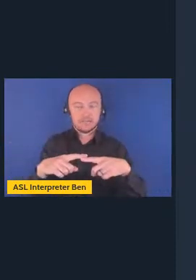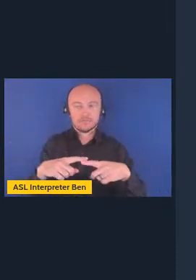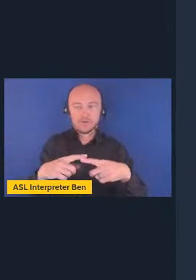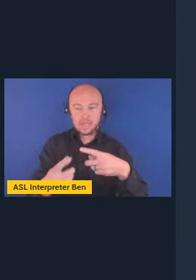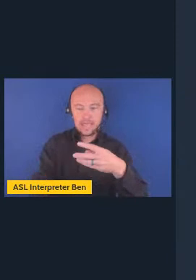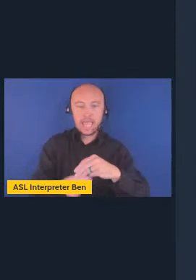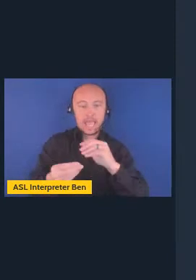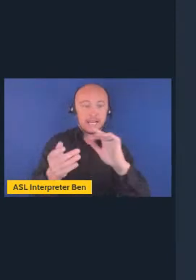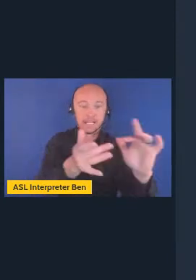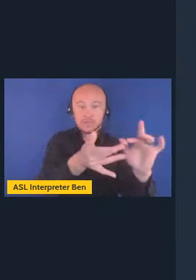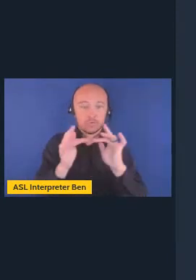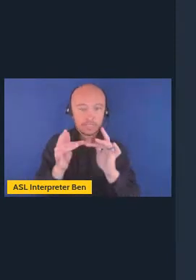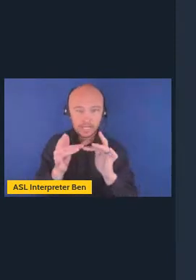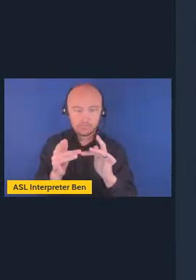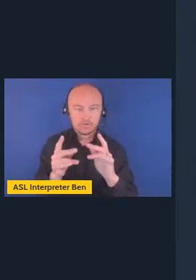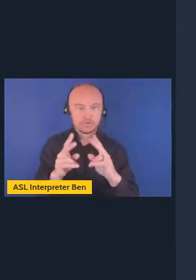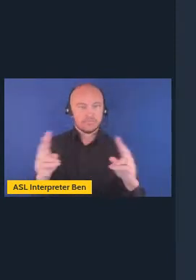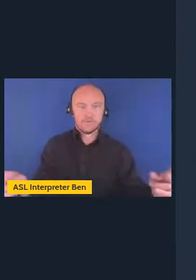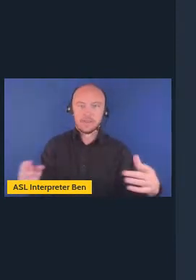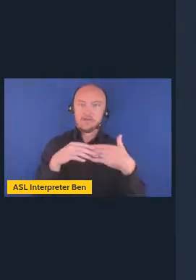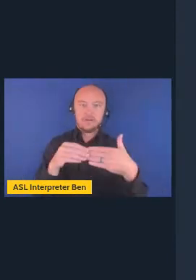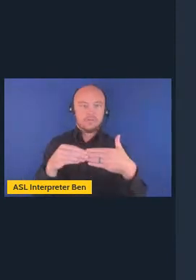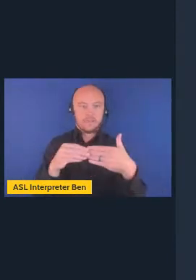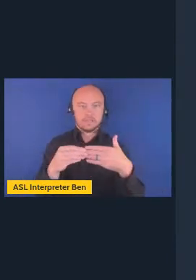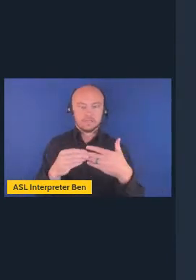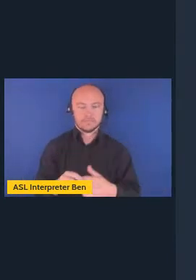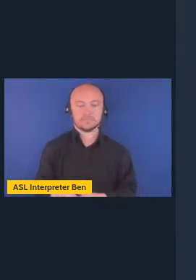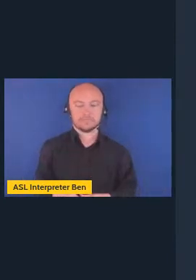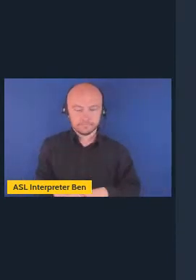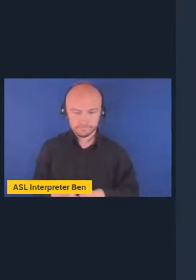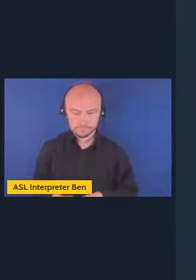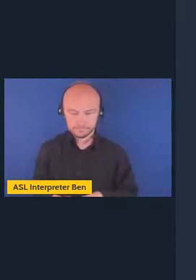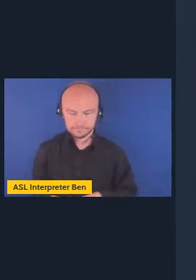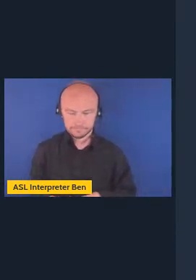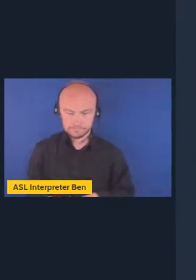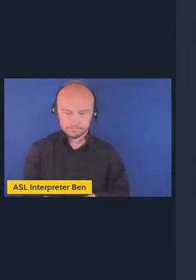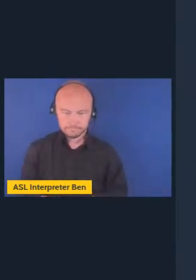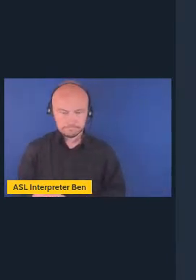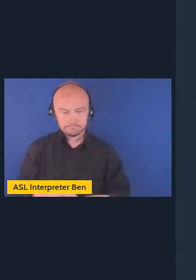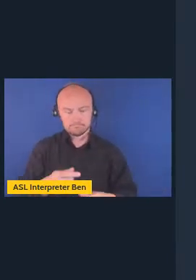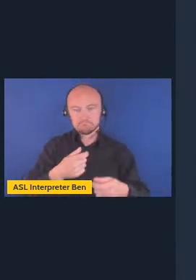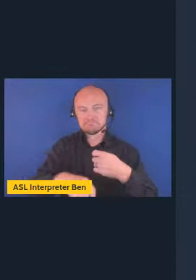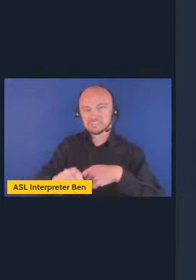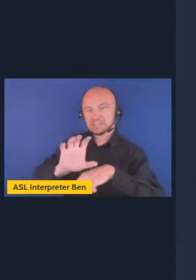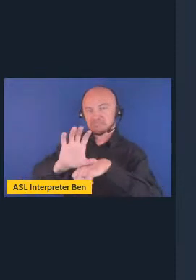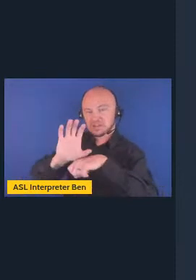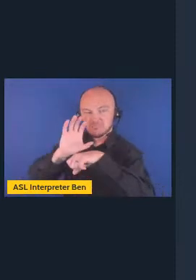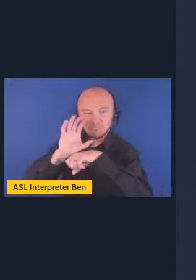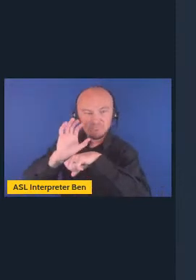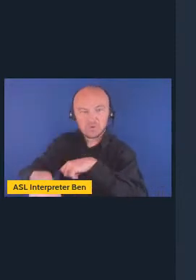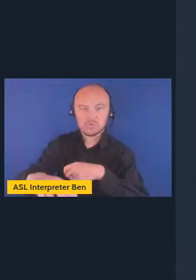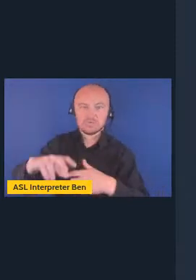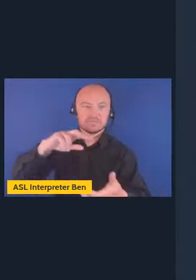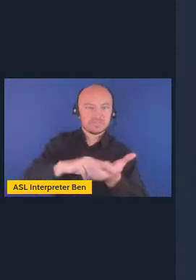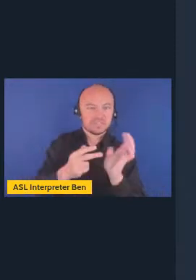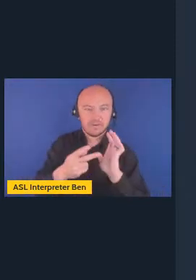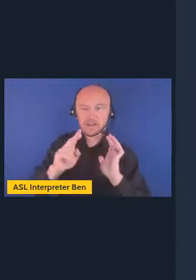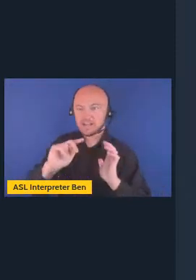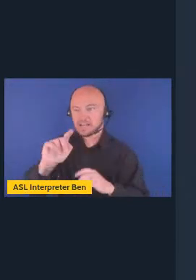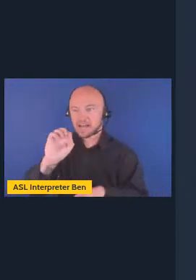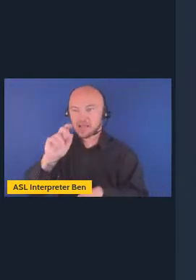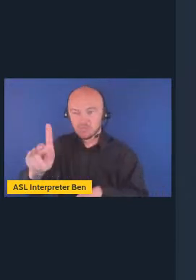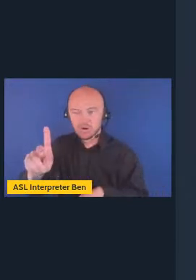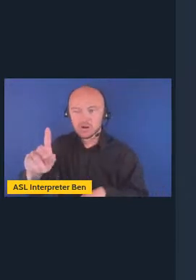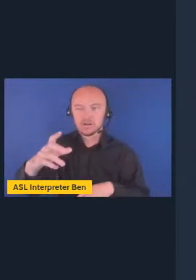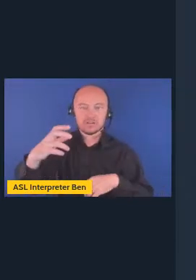all the flexibility that Projen offers. So instead of being forced to define the network separately and then